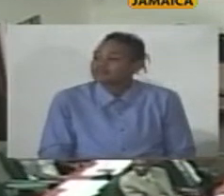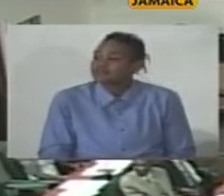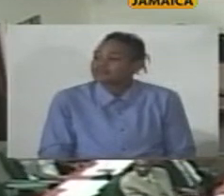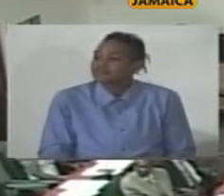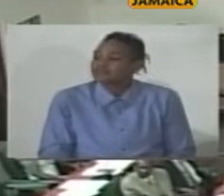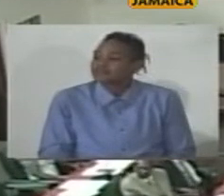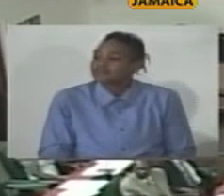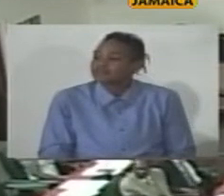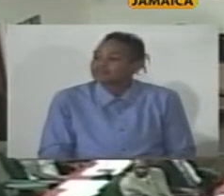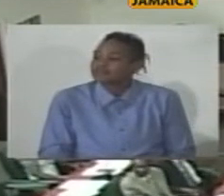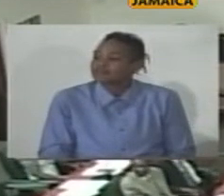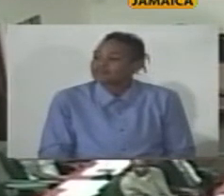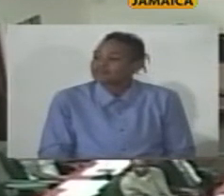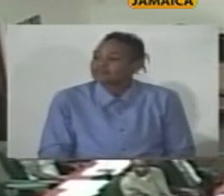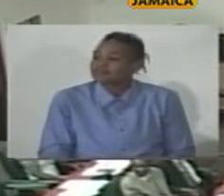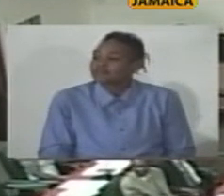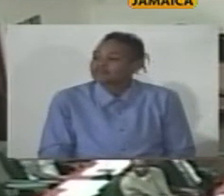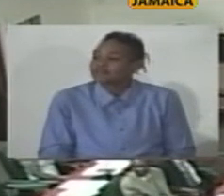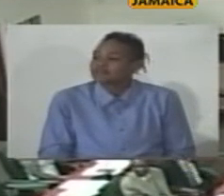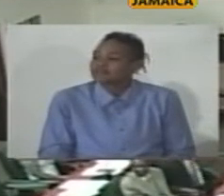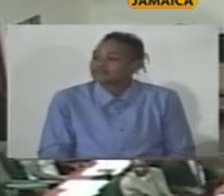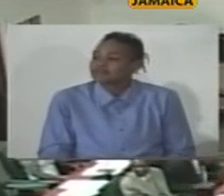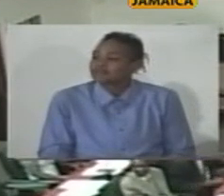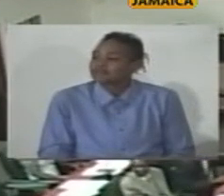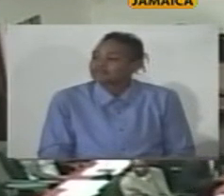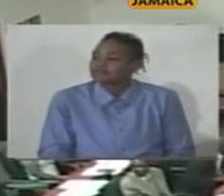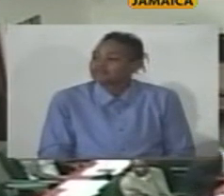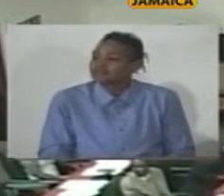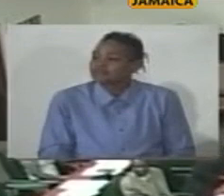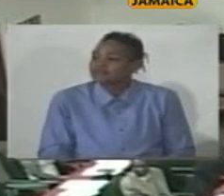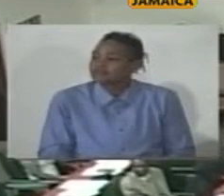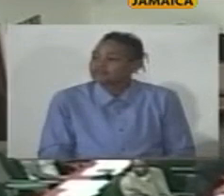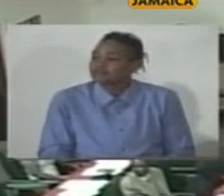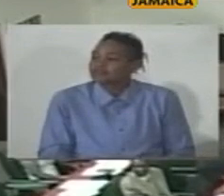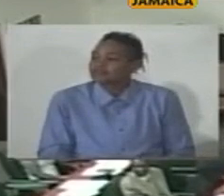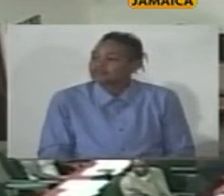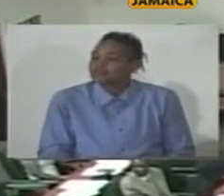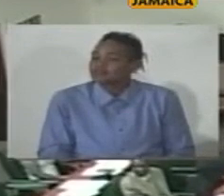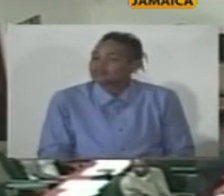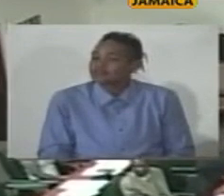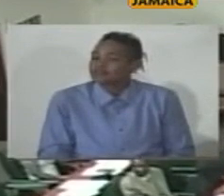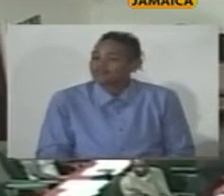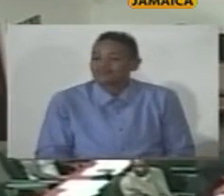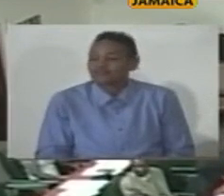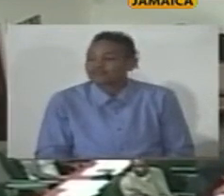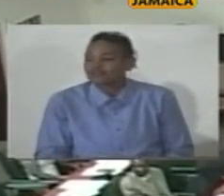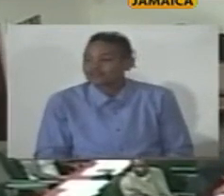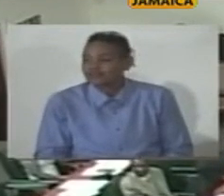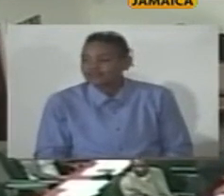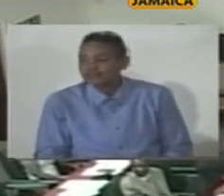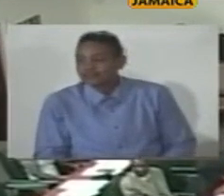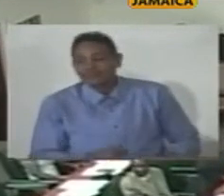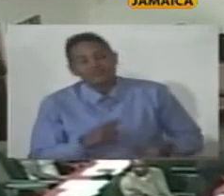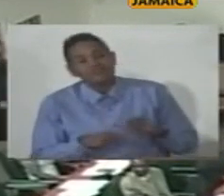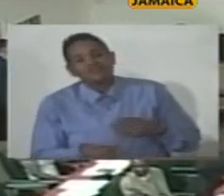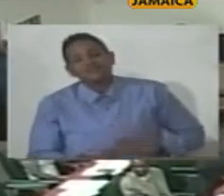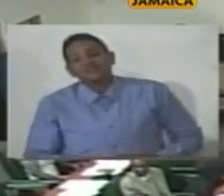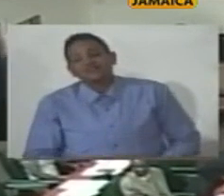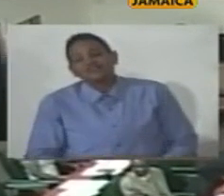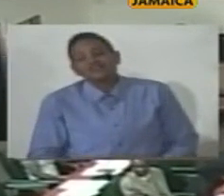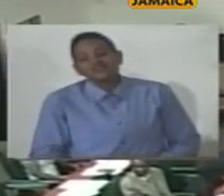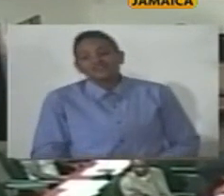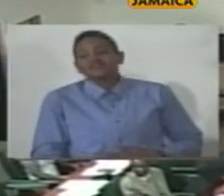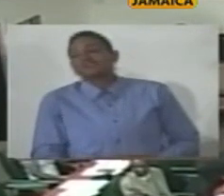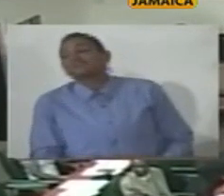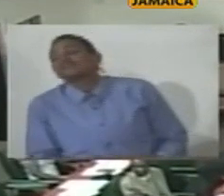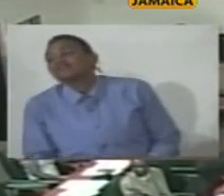Are you hearing? I'm a bit quiet, but you know. Not crying today. Not your guy, that boy.